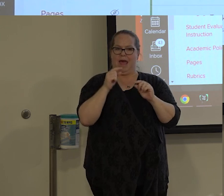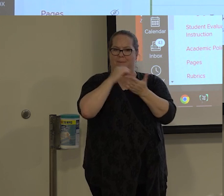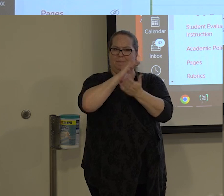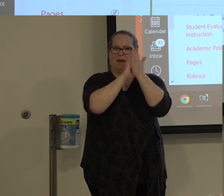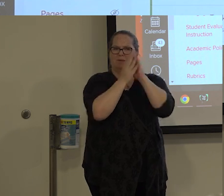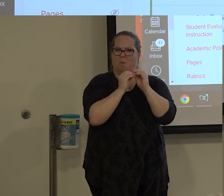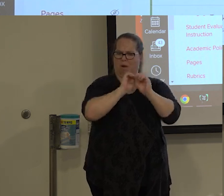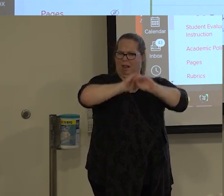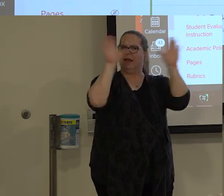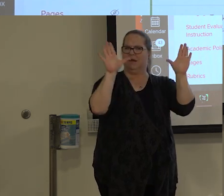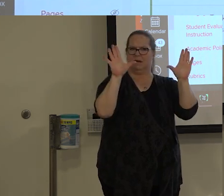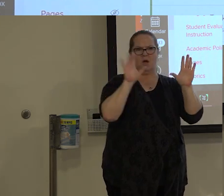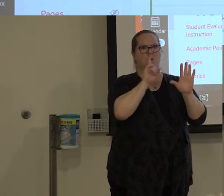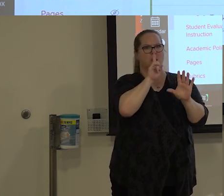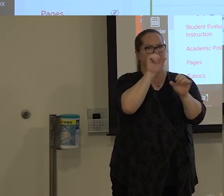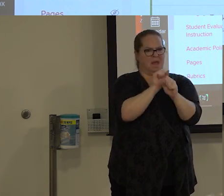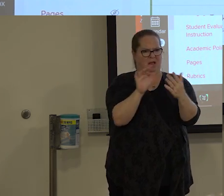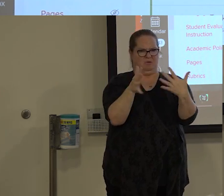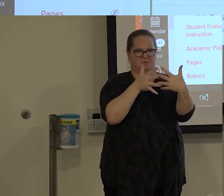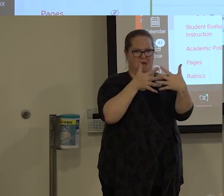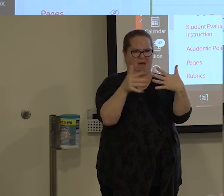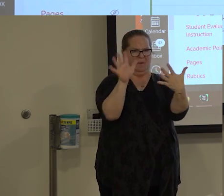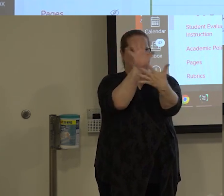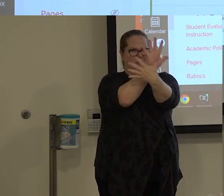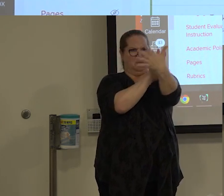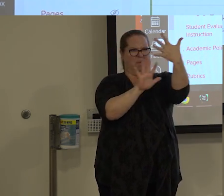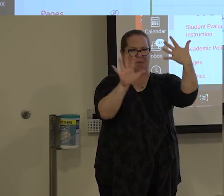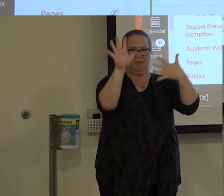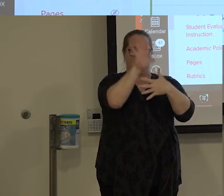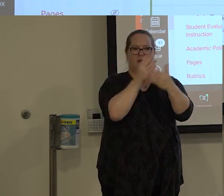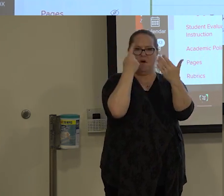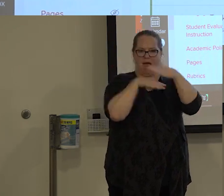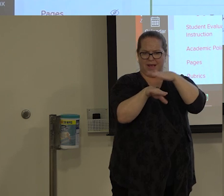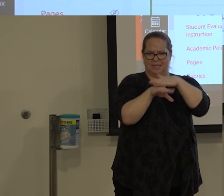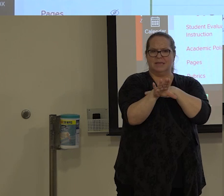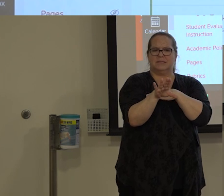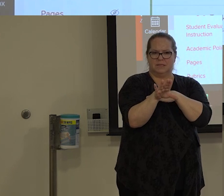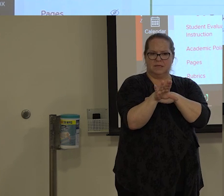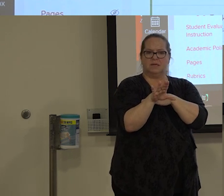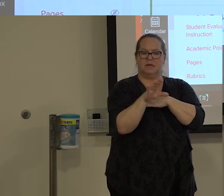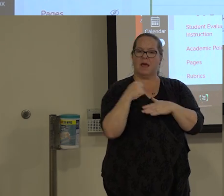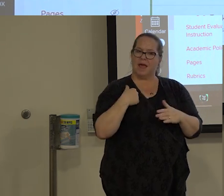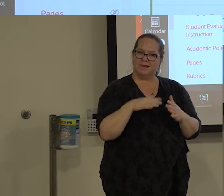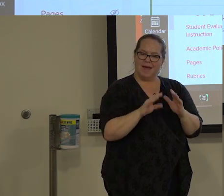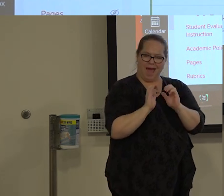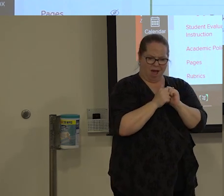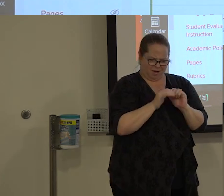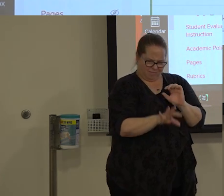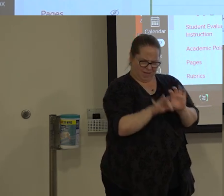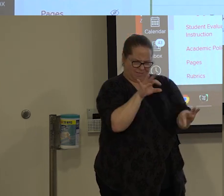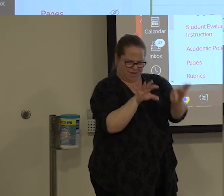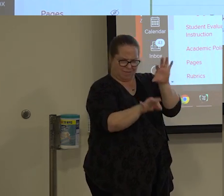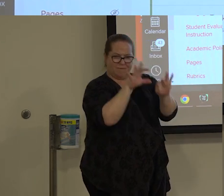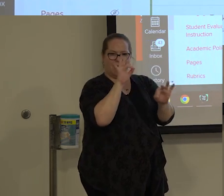me that there is a gray area in what students need in terms of access as well. And finding ways to remove impediments